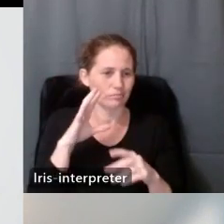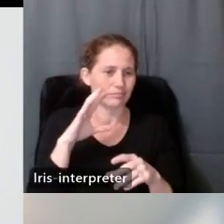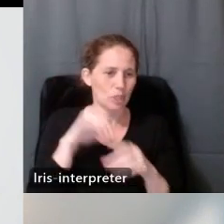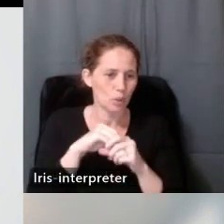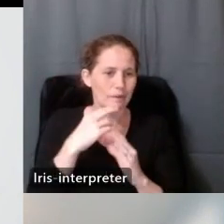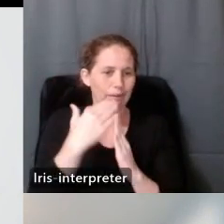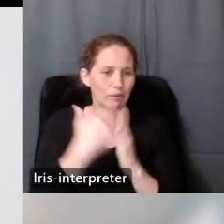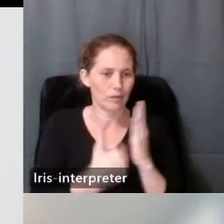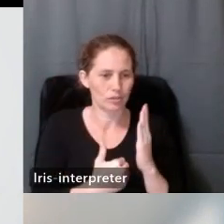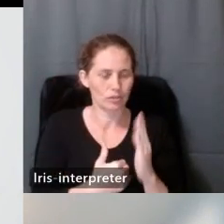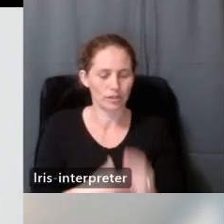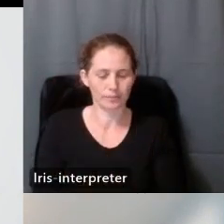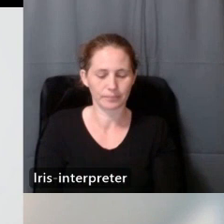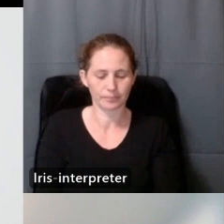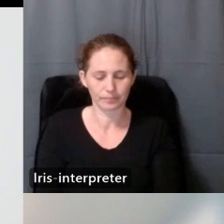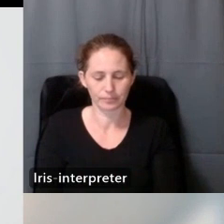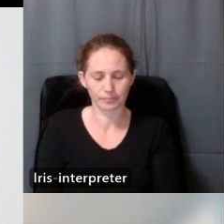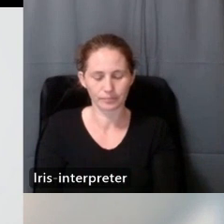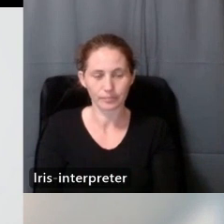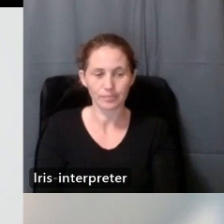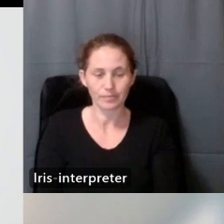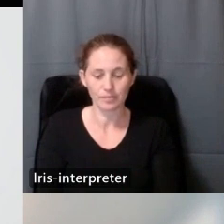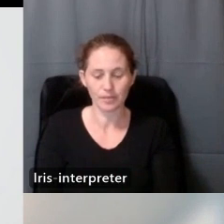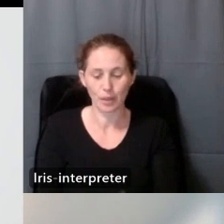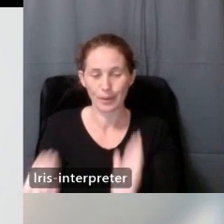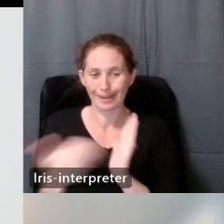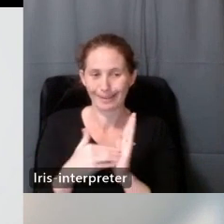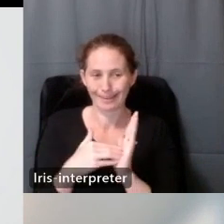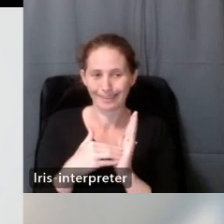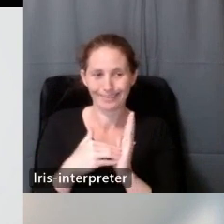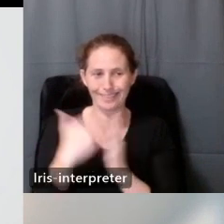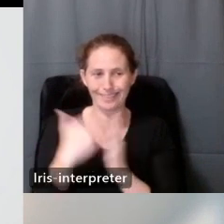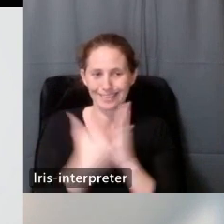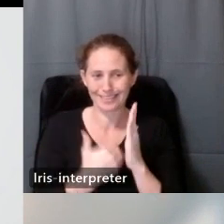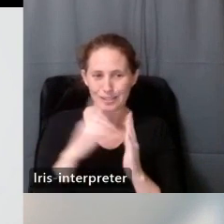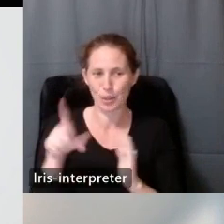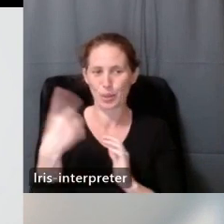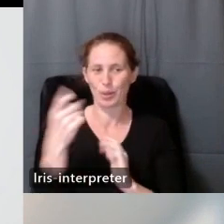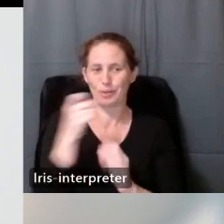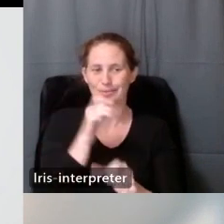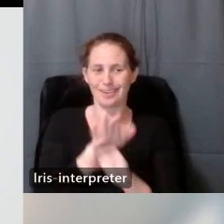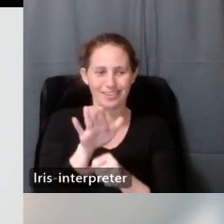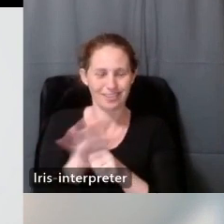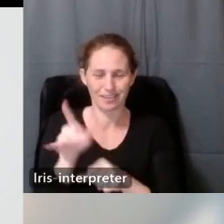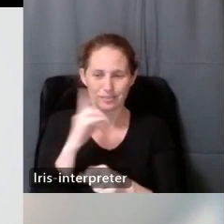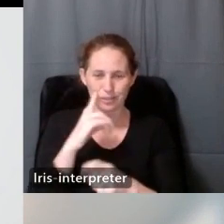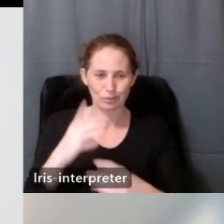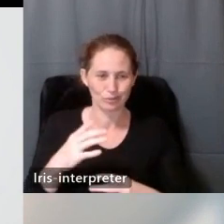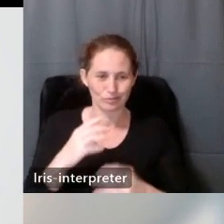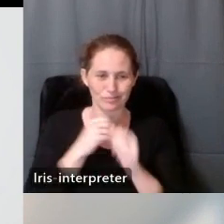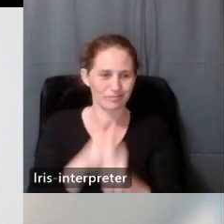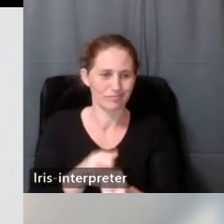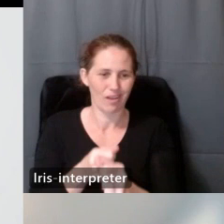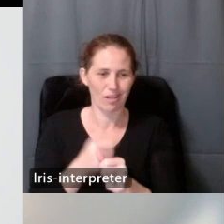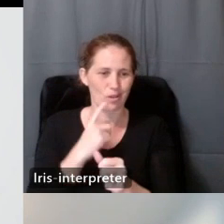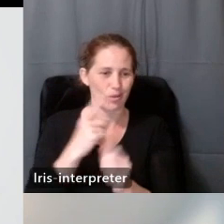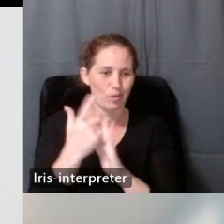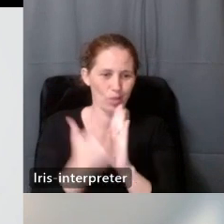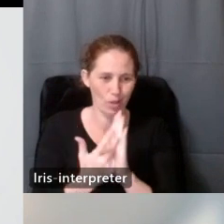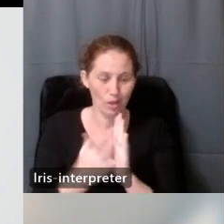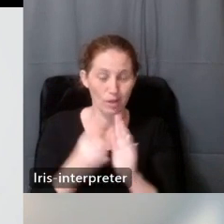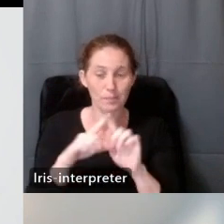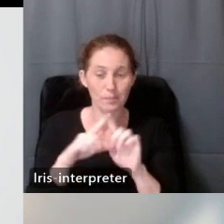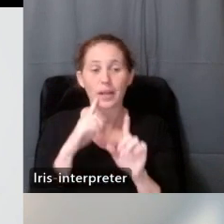So again, just having the registry alone is not going to be sufficient to comply with the law, but it would